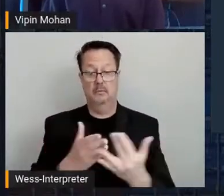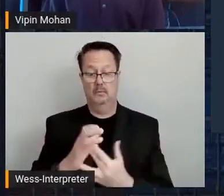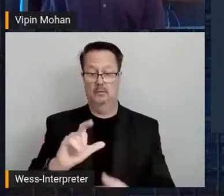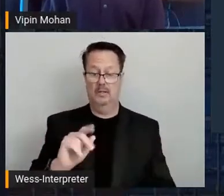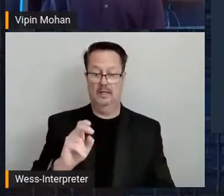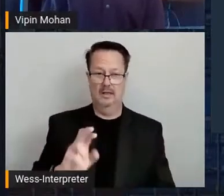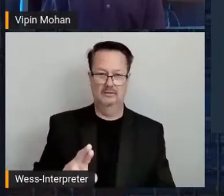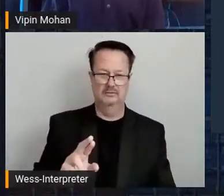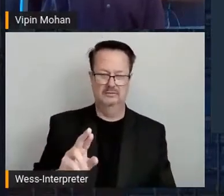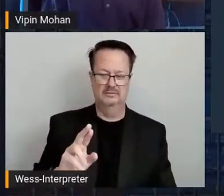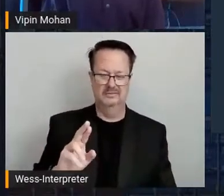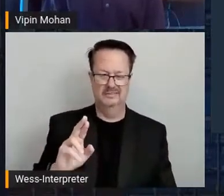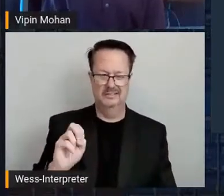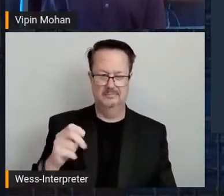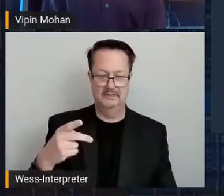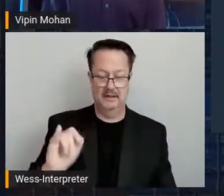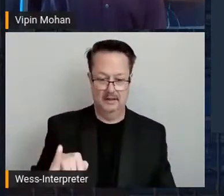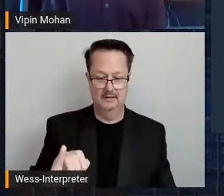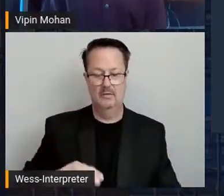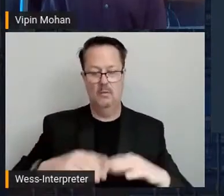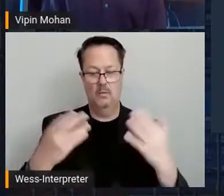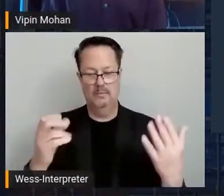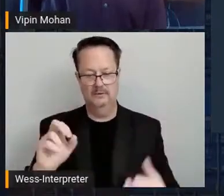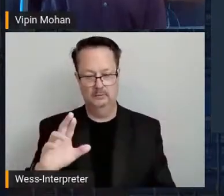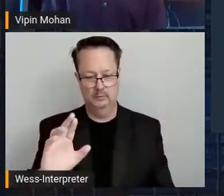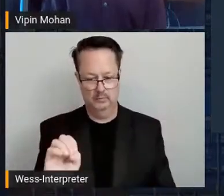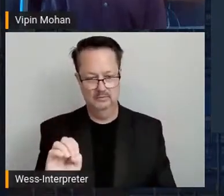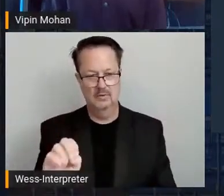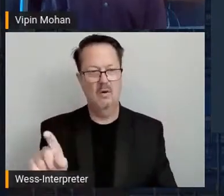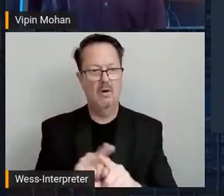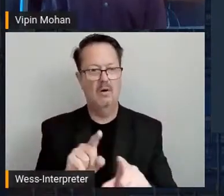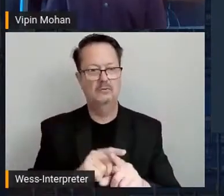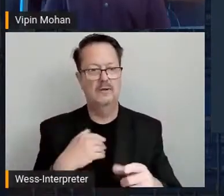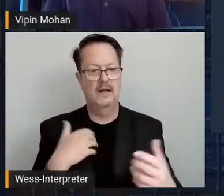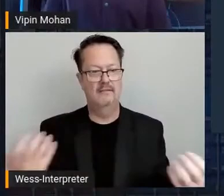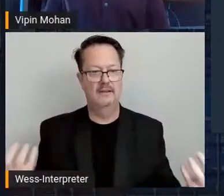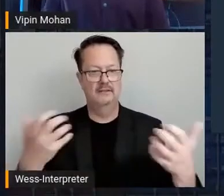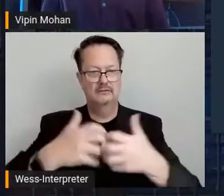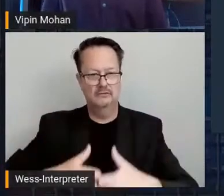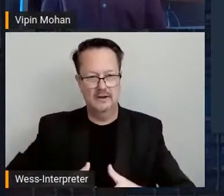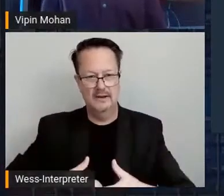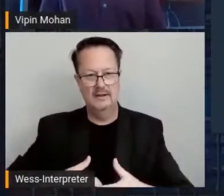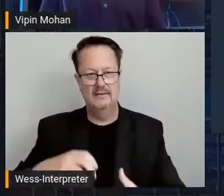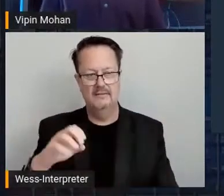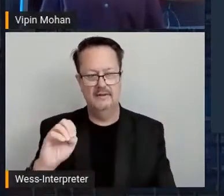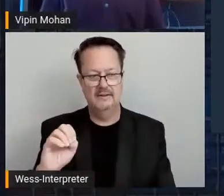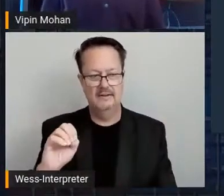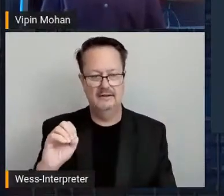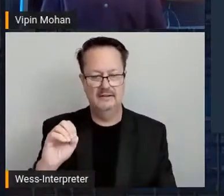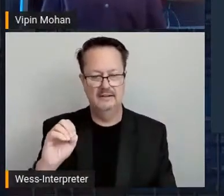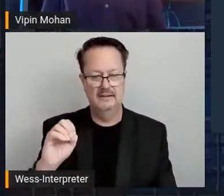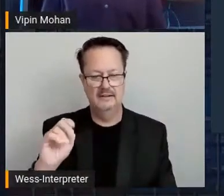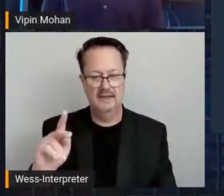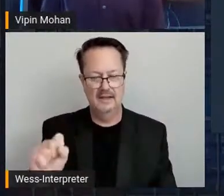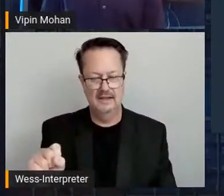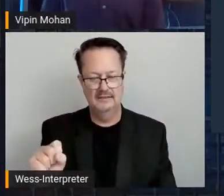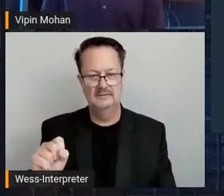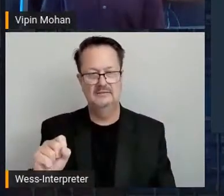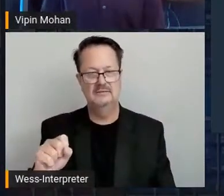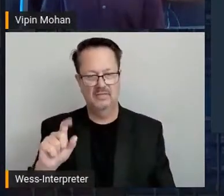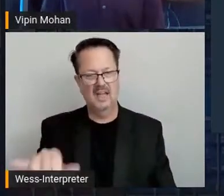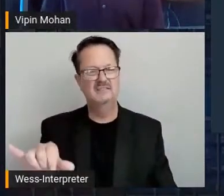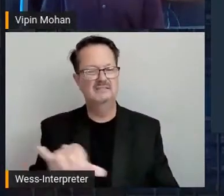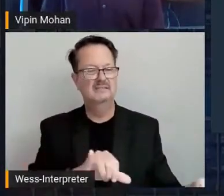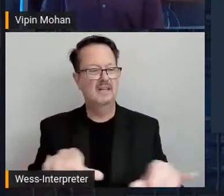It's a Kubernetes open source standard. We also have integration with EKS Scuttle, which is consistent with whatever you're using today